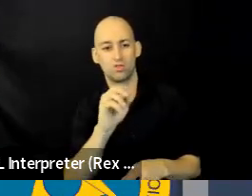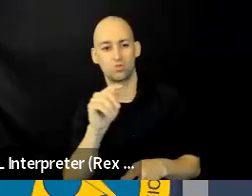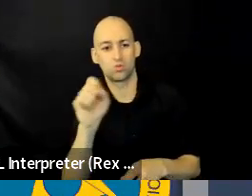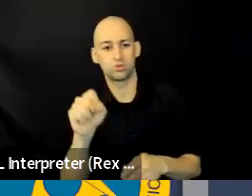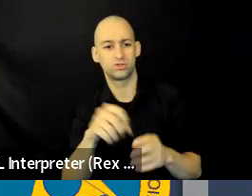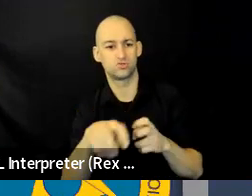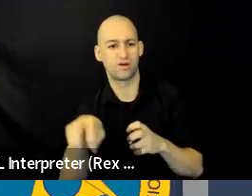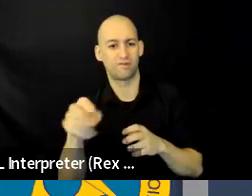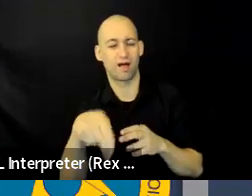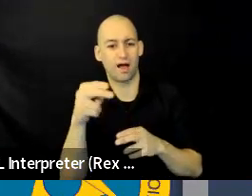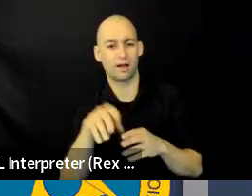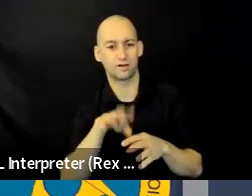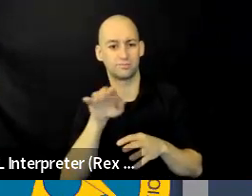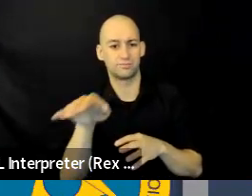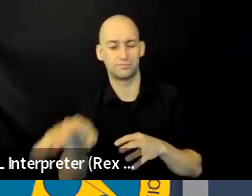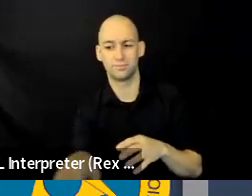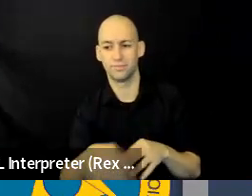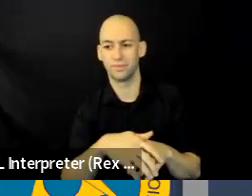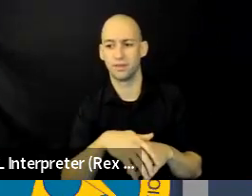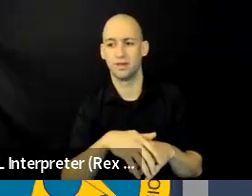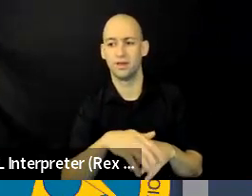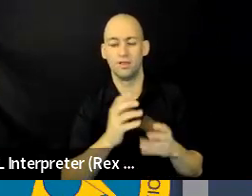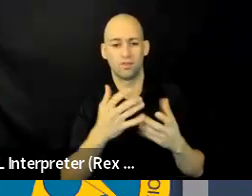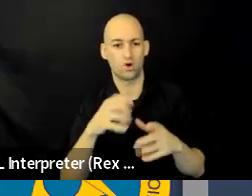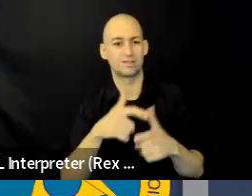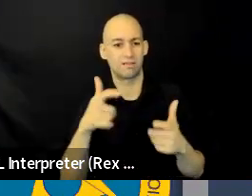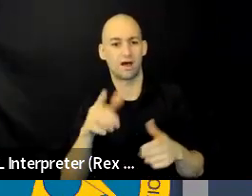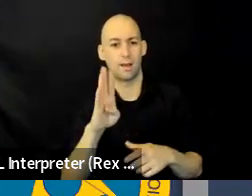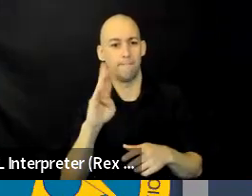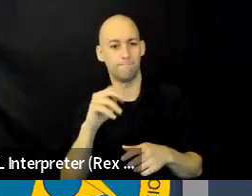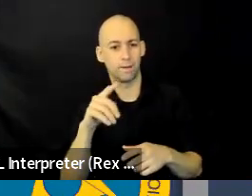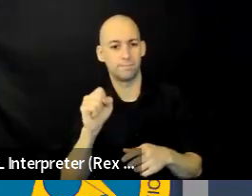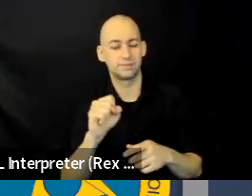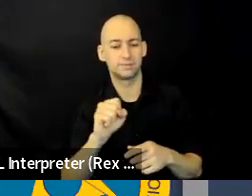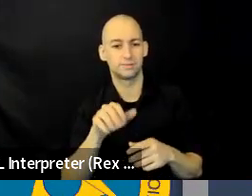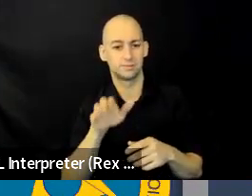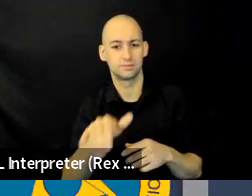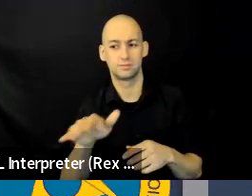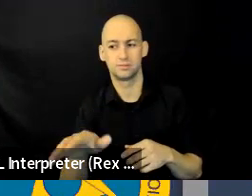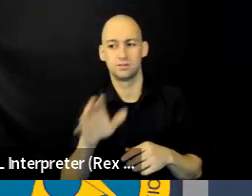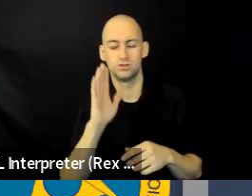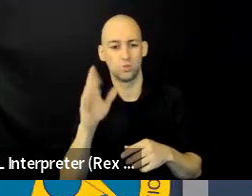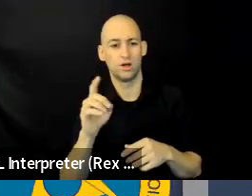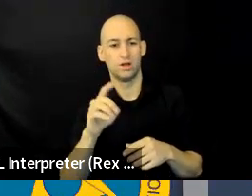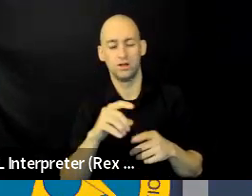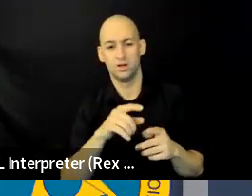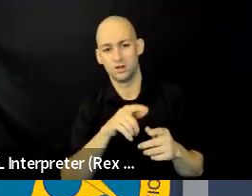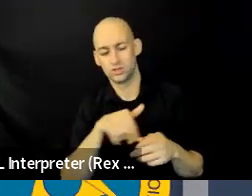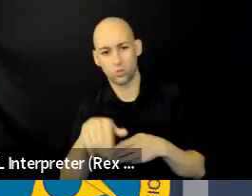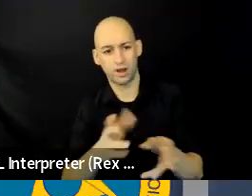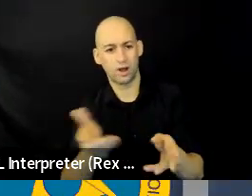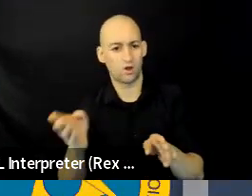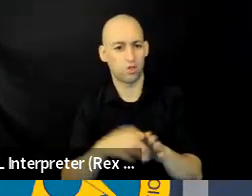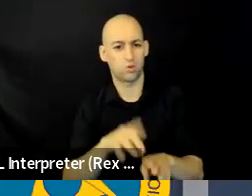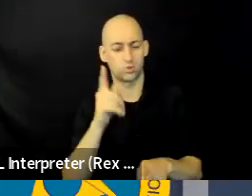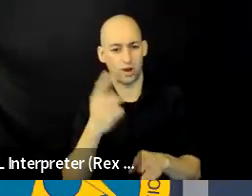know. And they caused a lot of bumps and rippling. So they actually went and closed one half of the road and